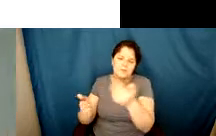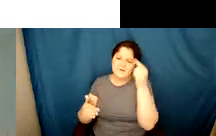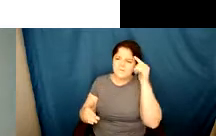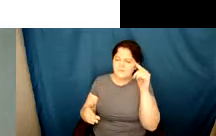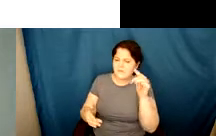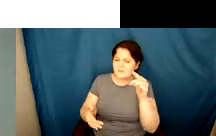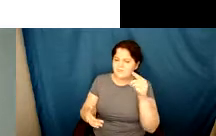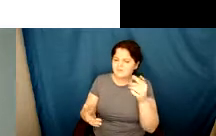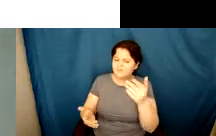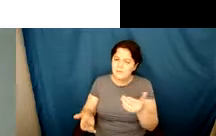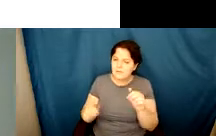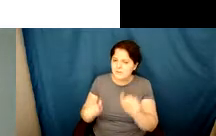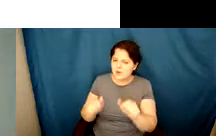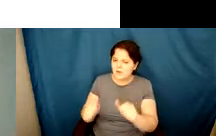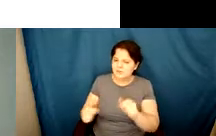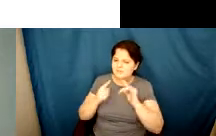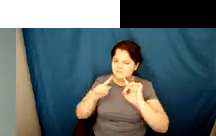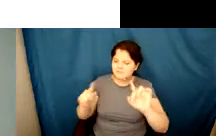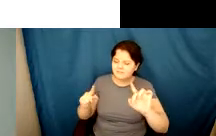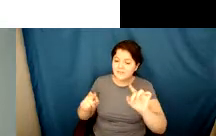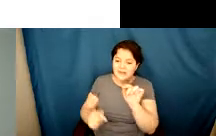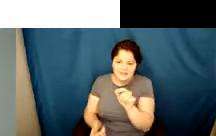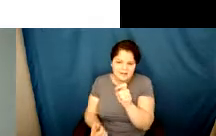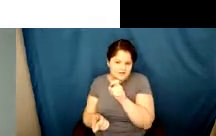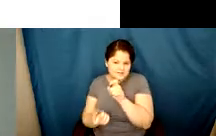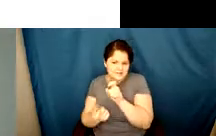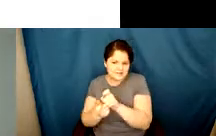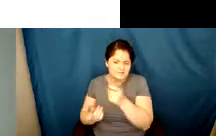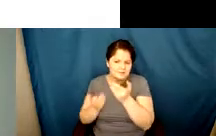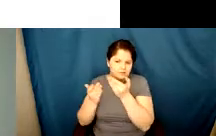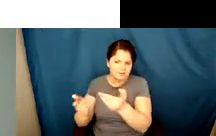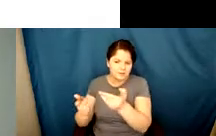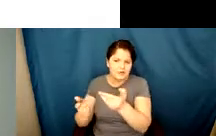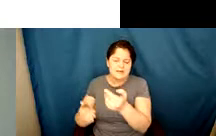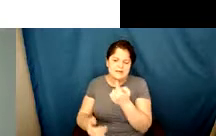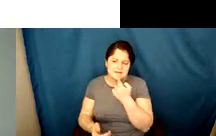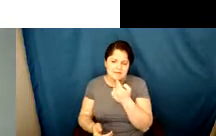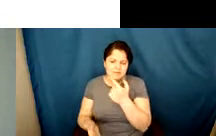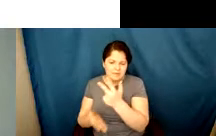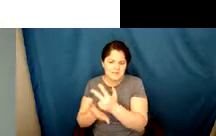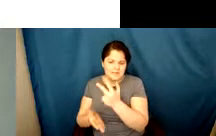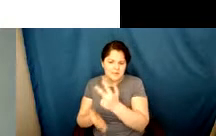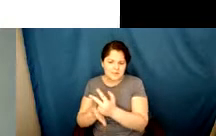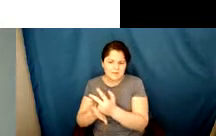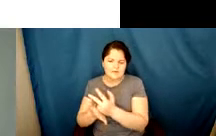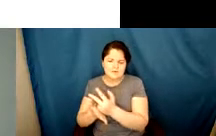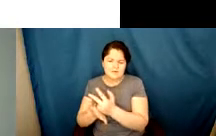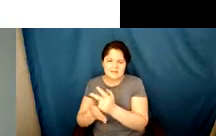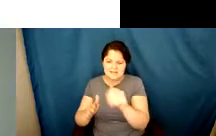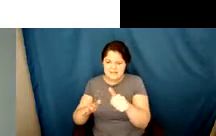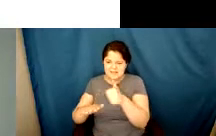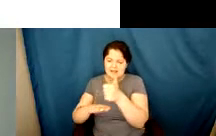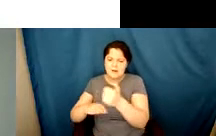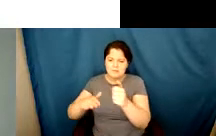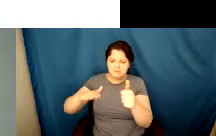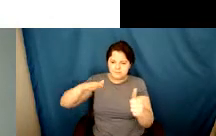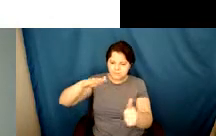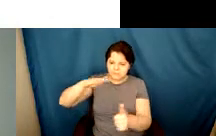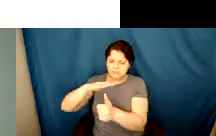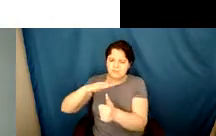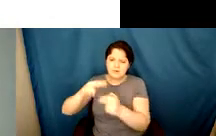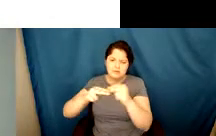site. But this particular proposal does call for parking to be kind of located under the new buildings. And